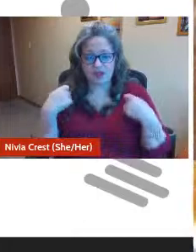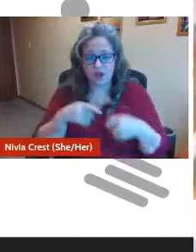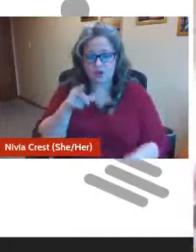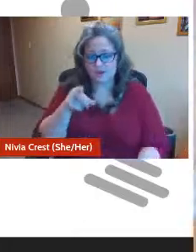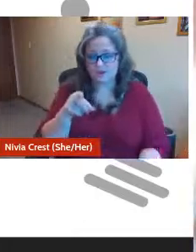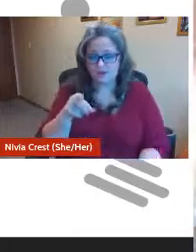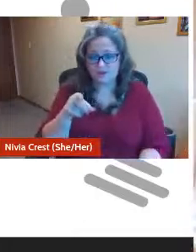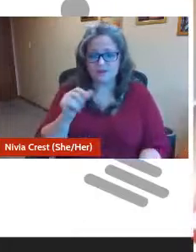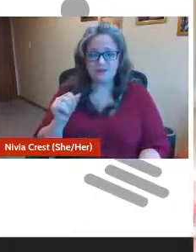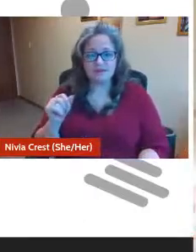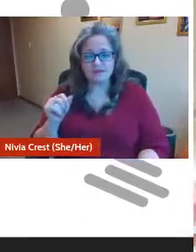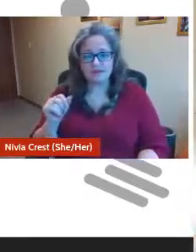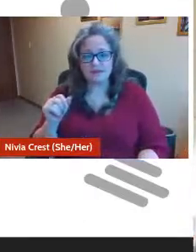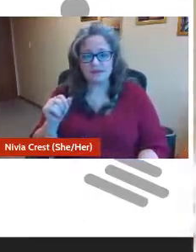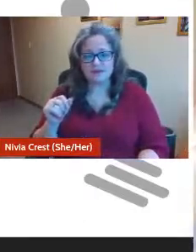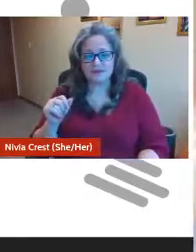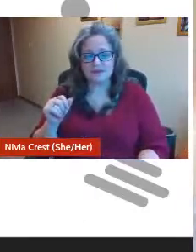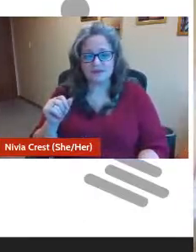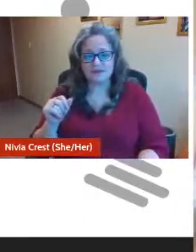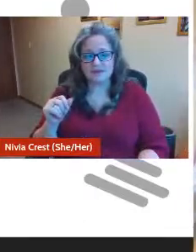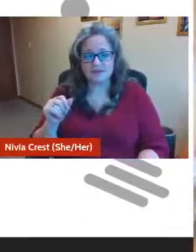there.